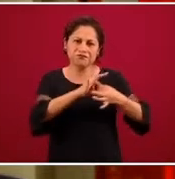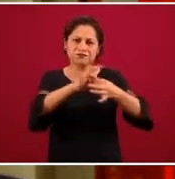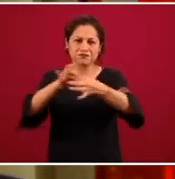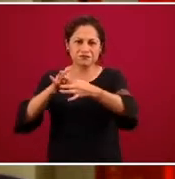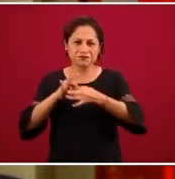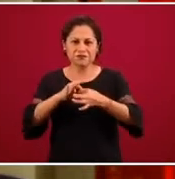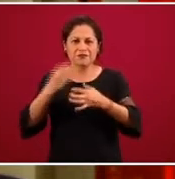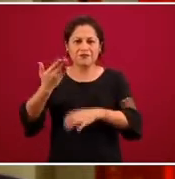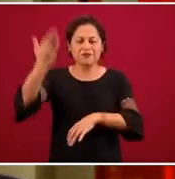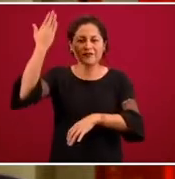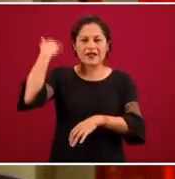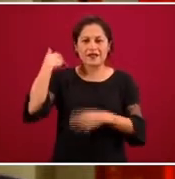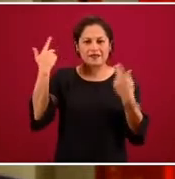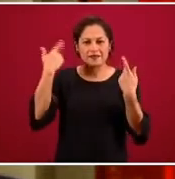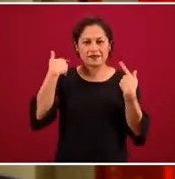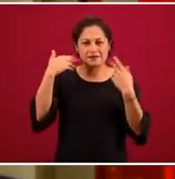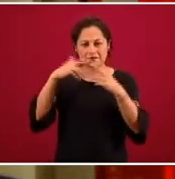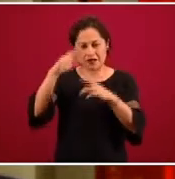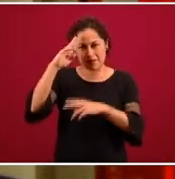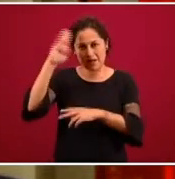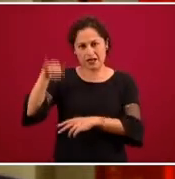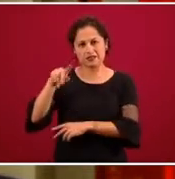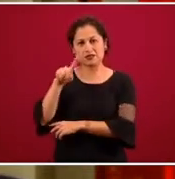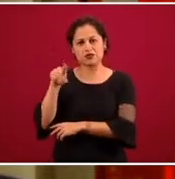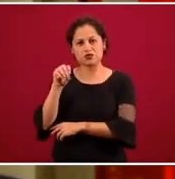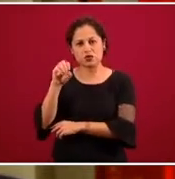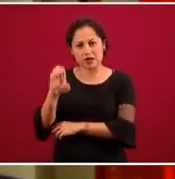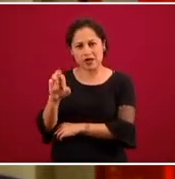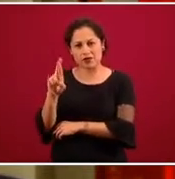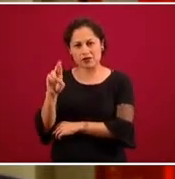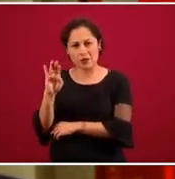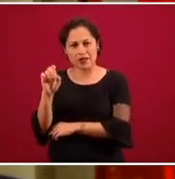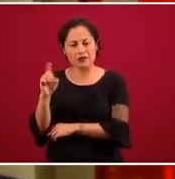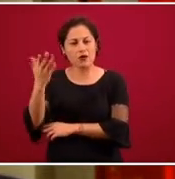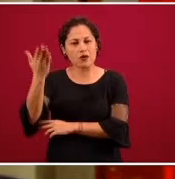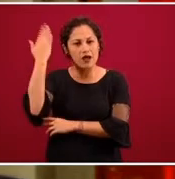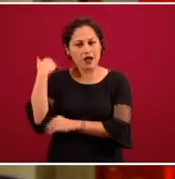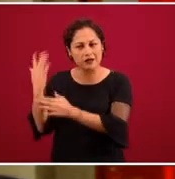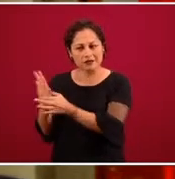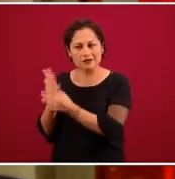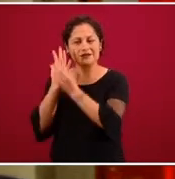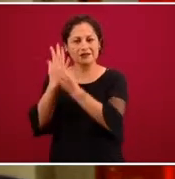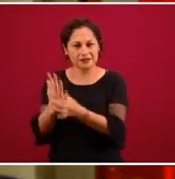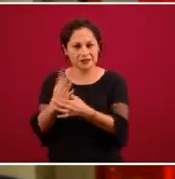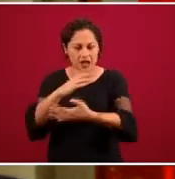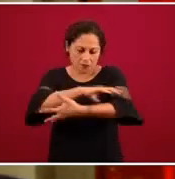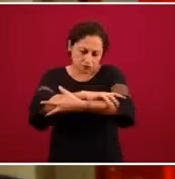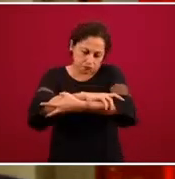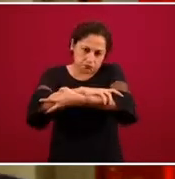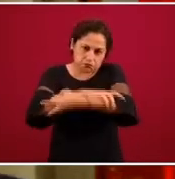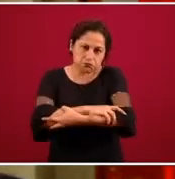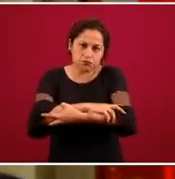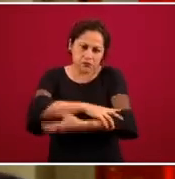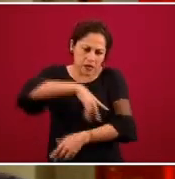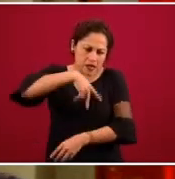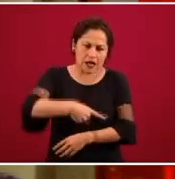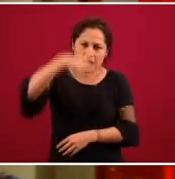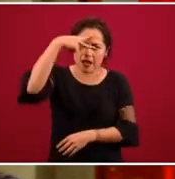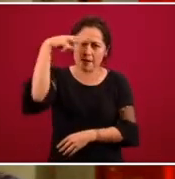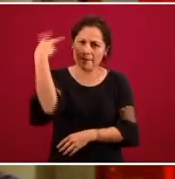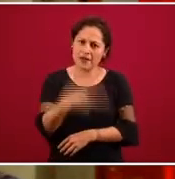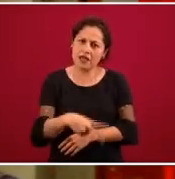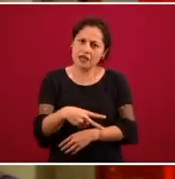that Maestra Zoe Robeldo was talking about. We need solidarity for Mexico. And we need to